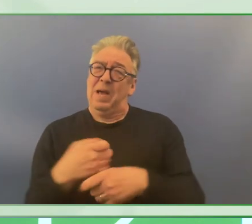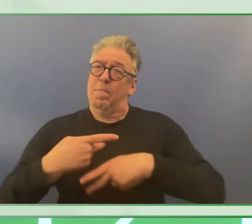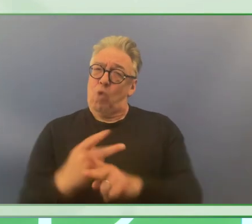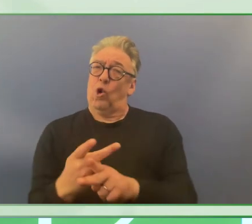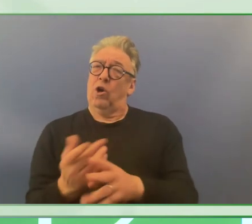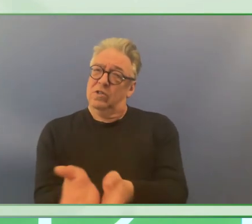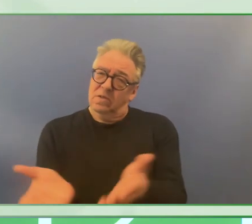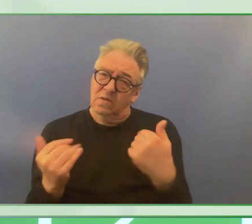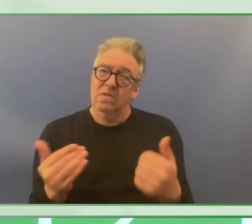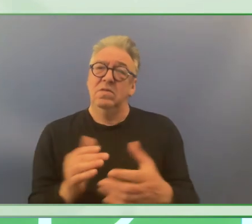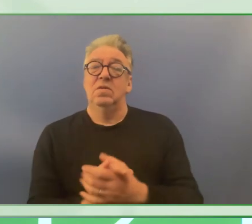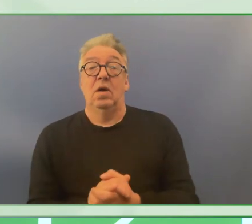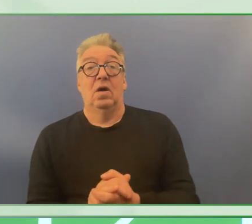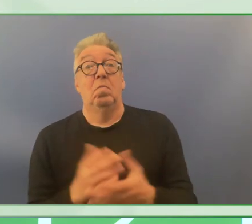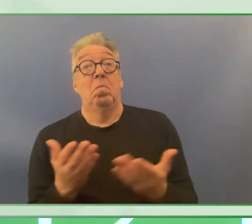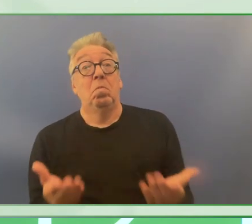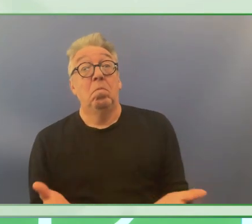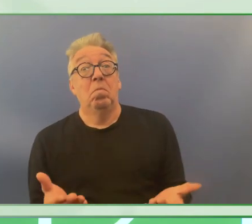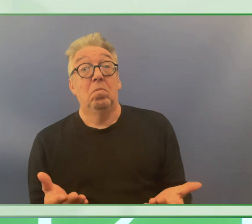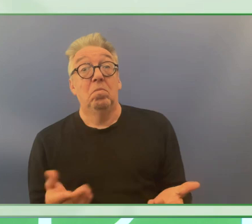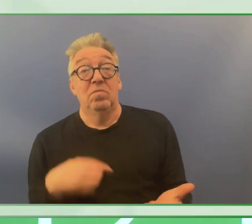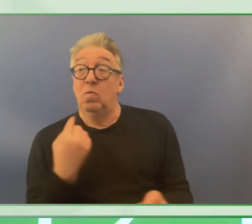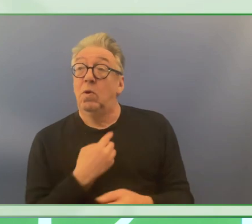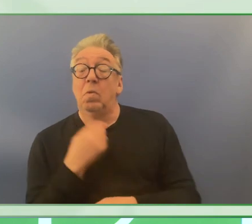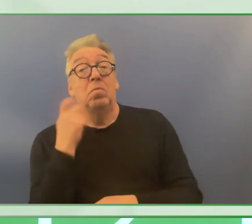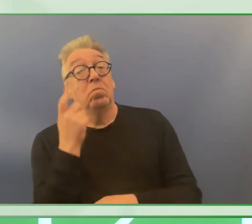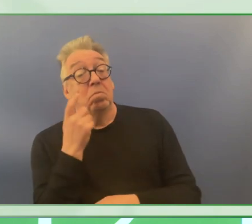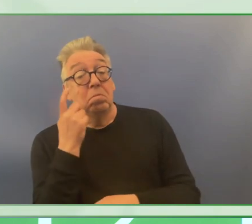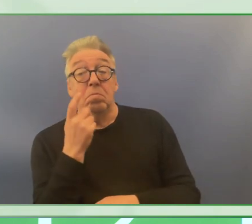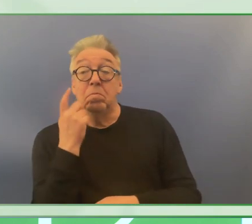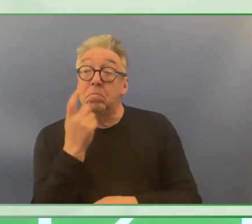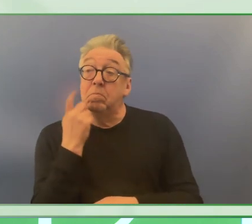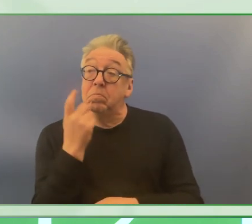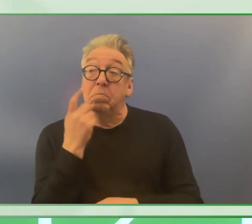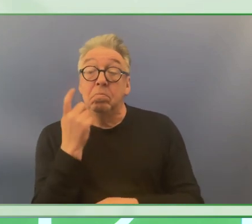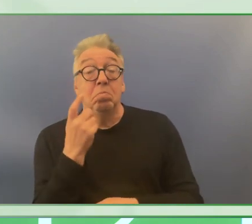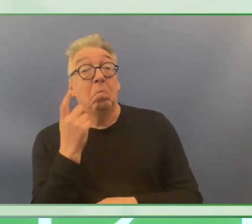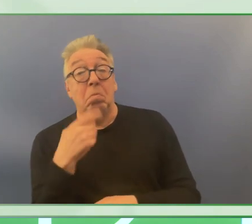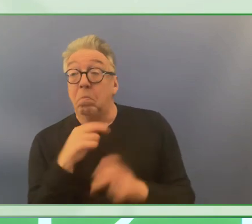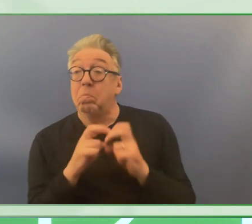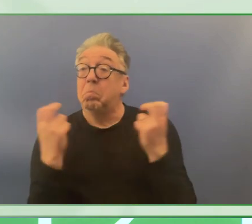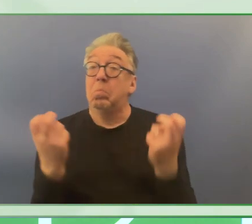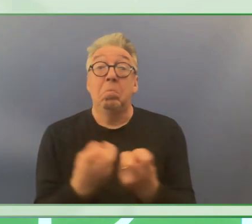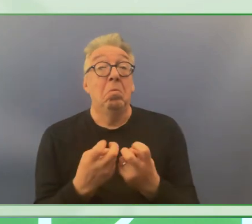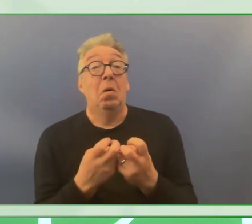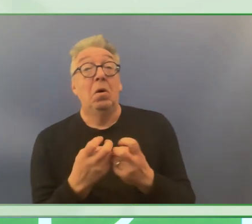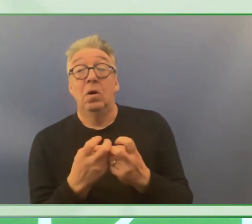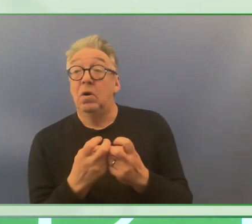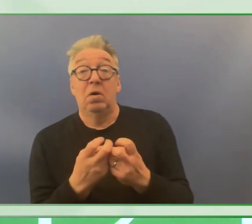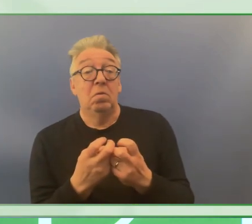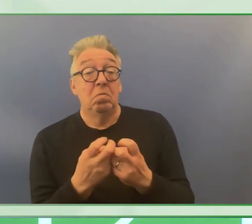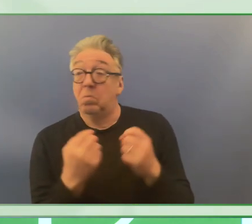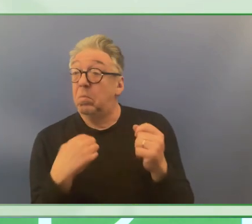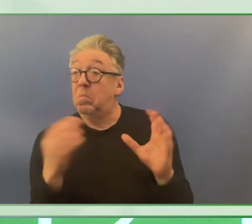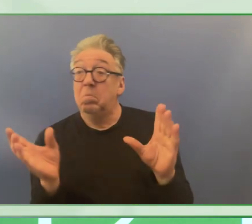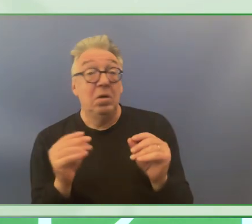So we sat in the meeting room, decided, okay,